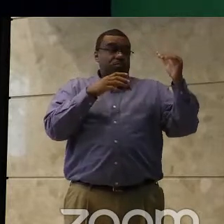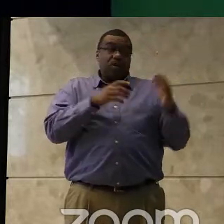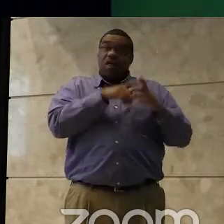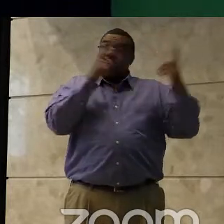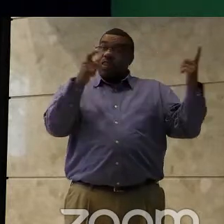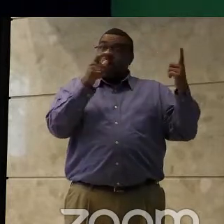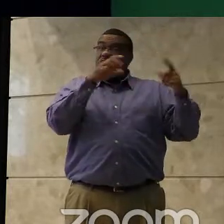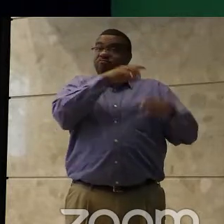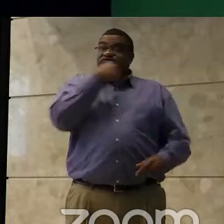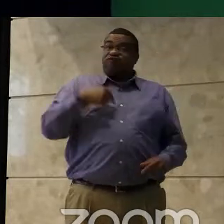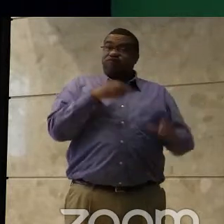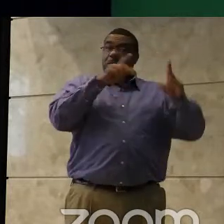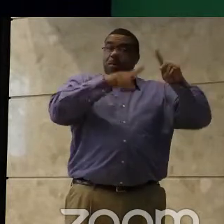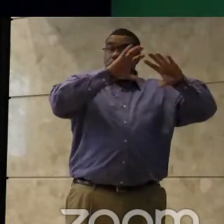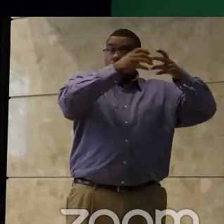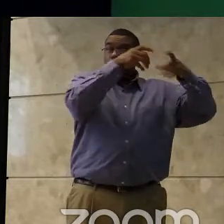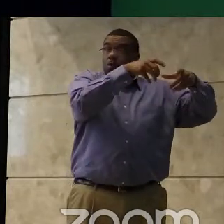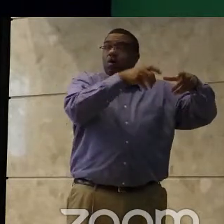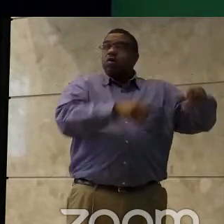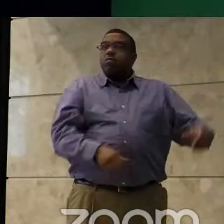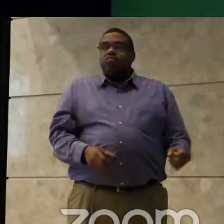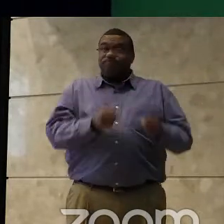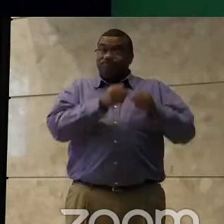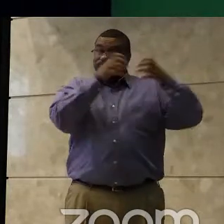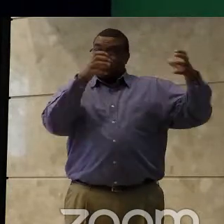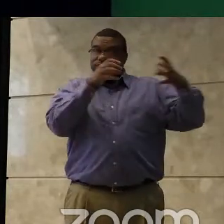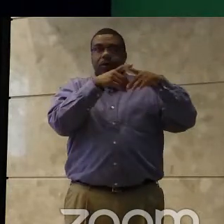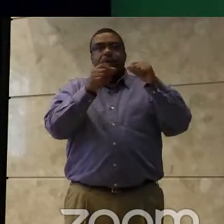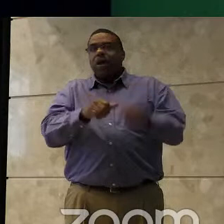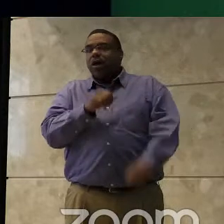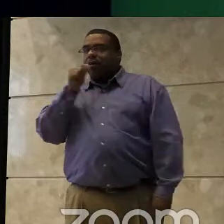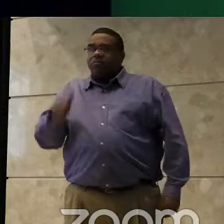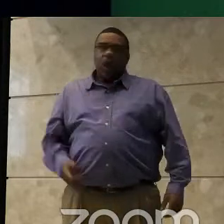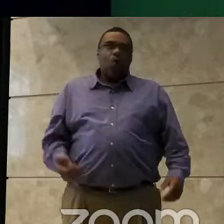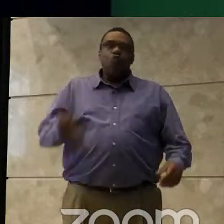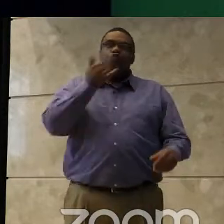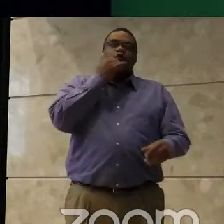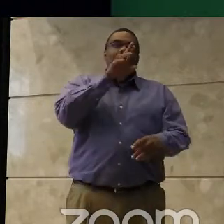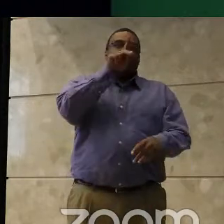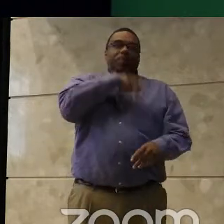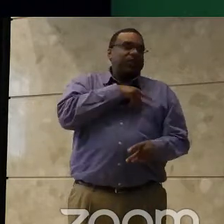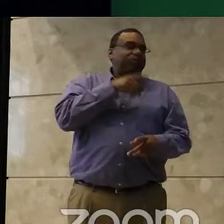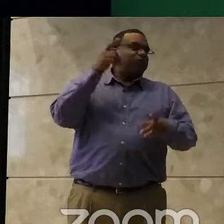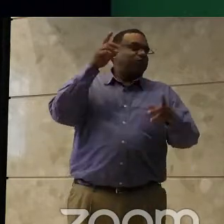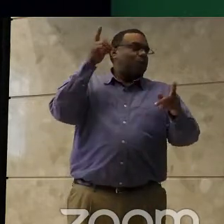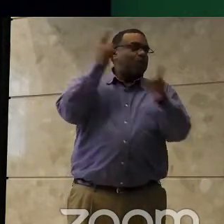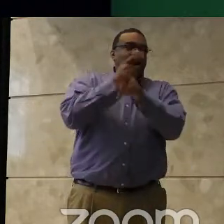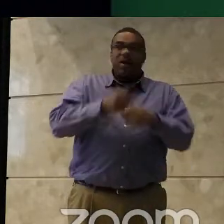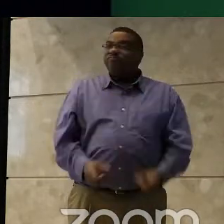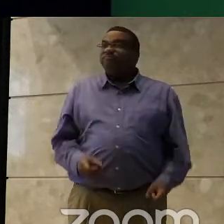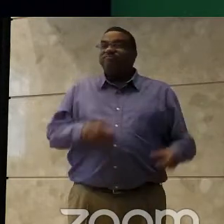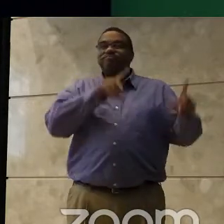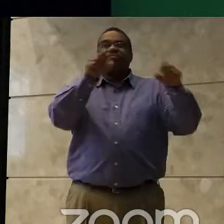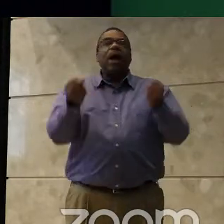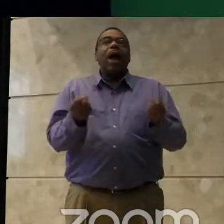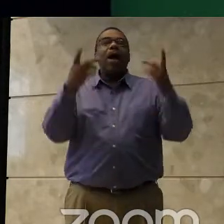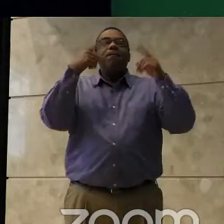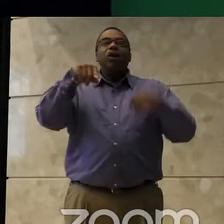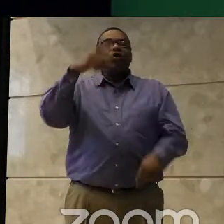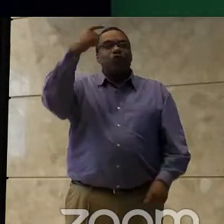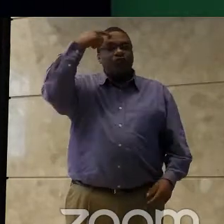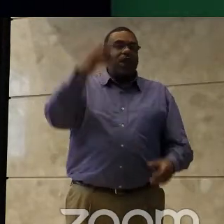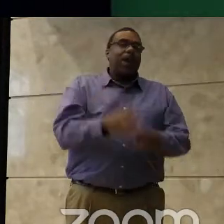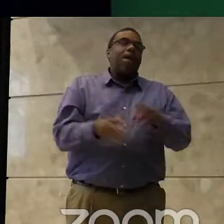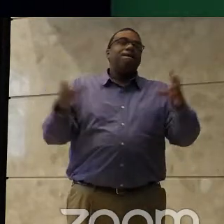reason for that. And I'm not being politically incorrect. Let me ask you a question. How many of you think there are many more very